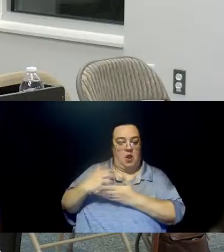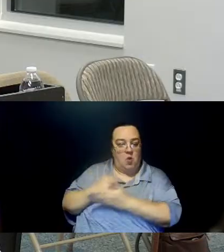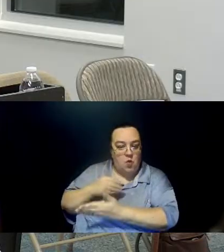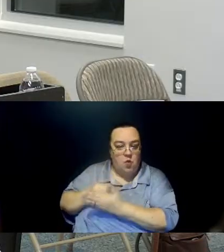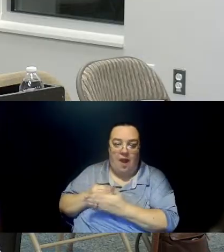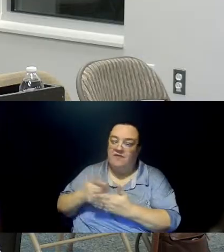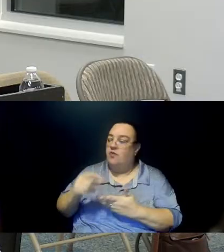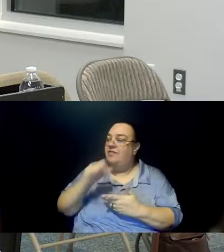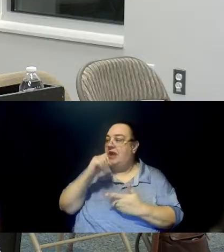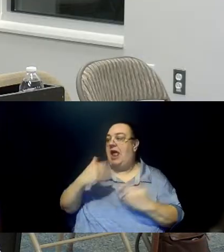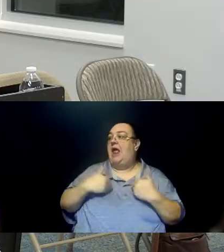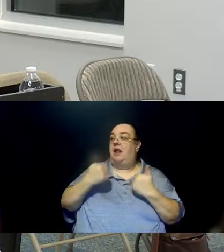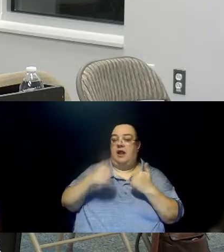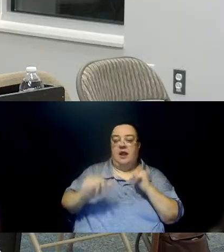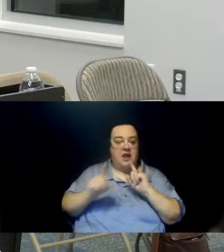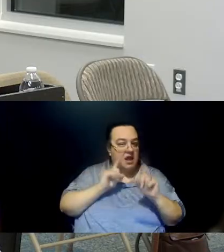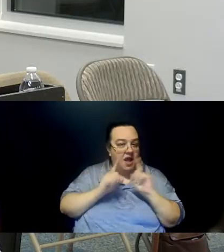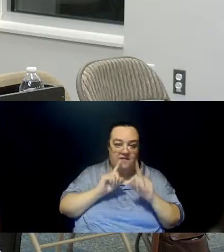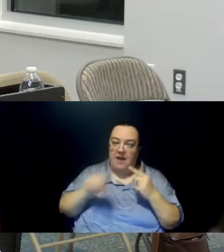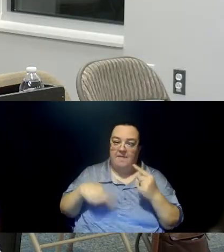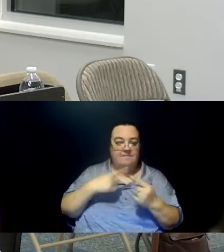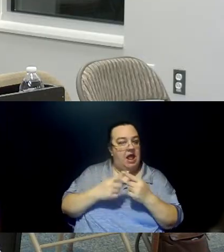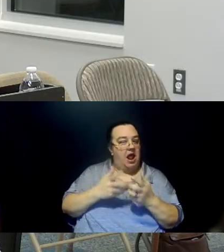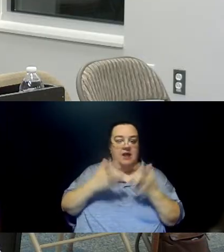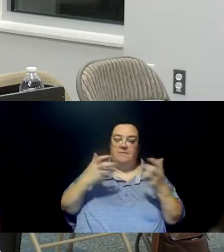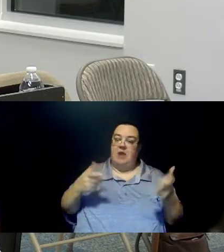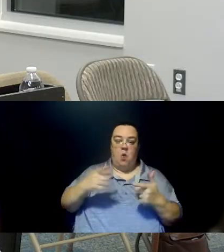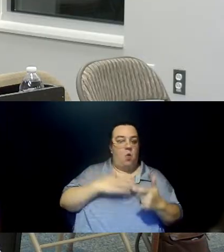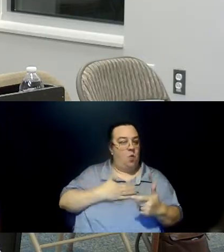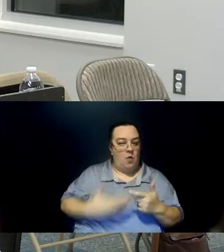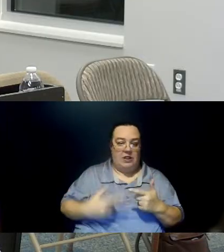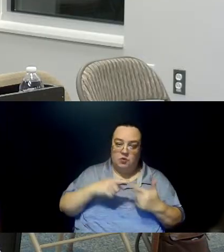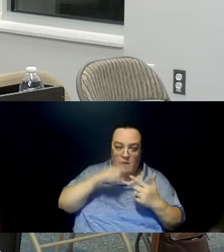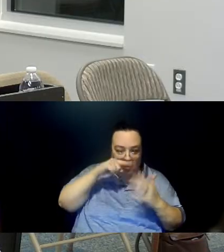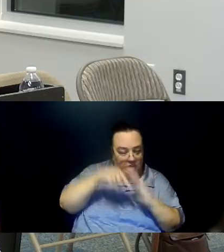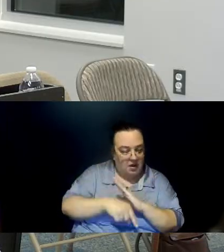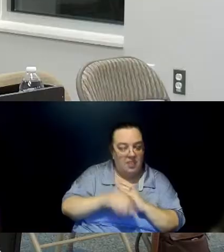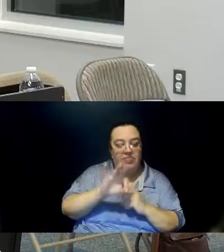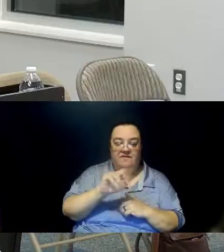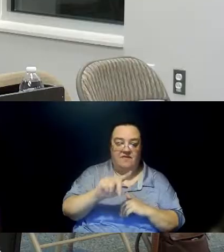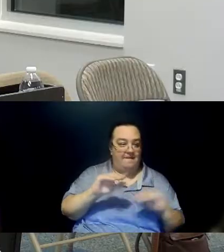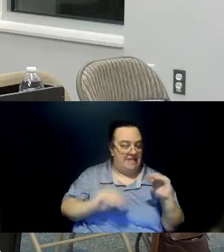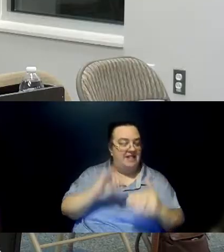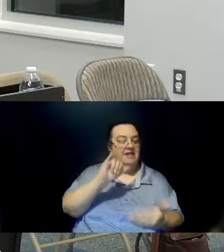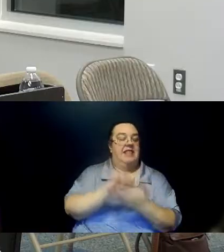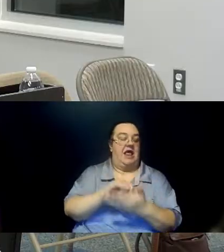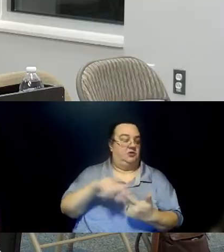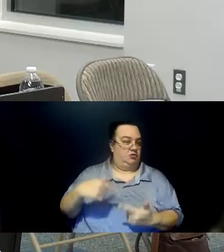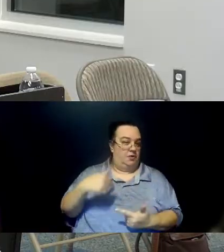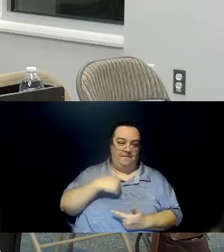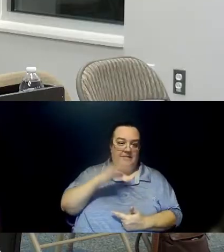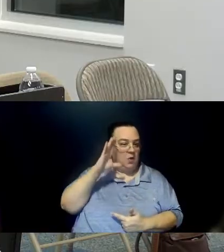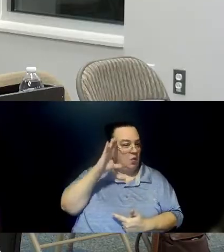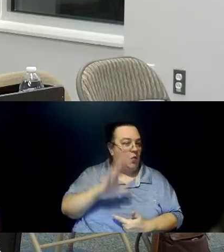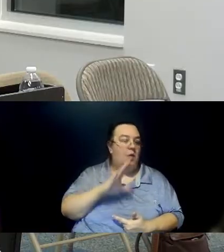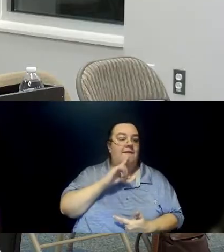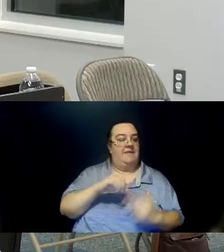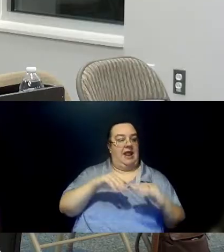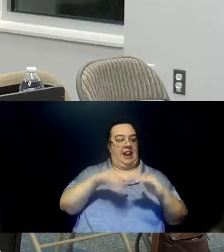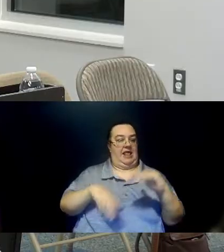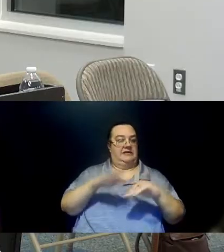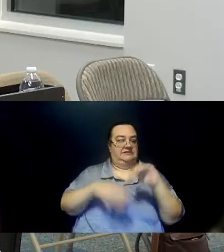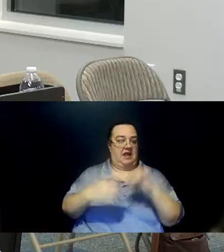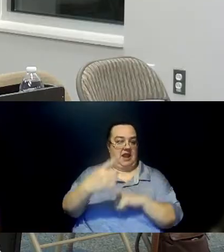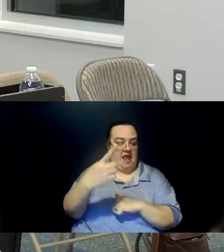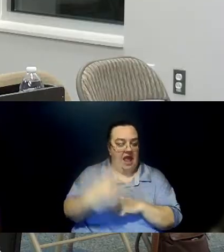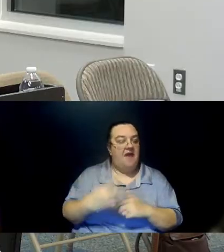any conversation about the extent that you're willing to dip into the fund balance, which to me would be, less than half of